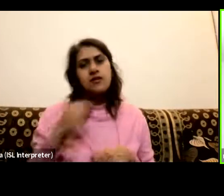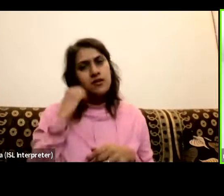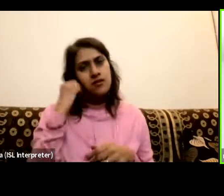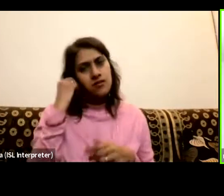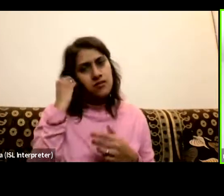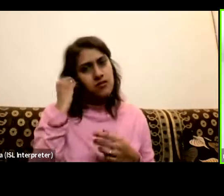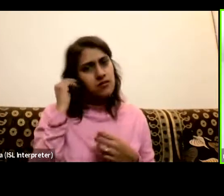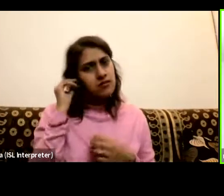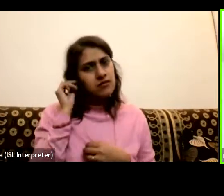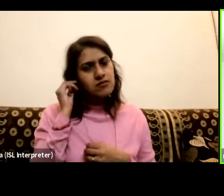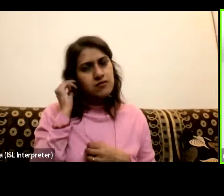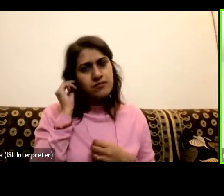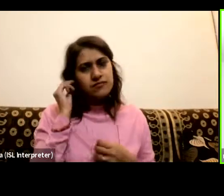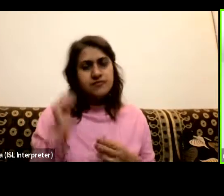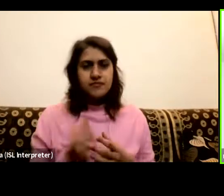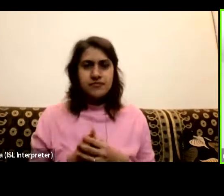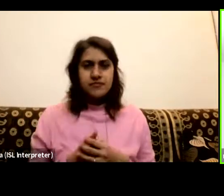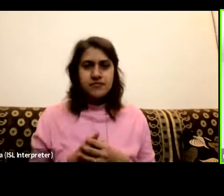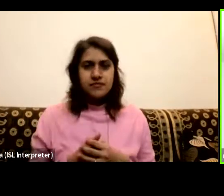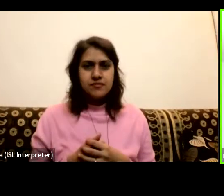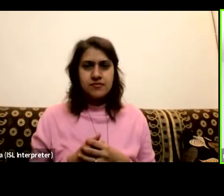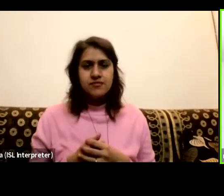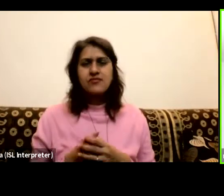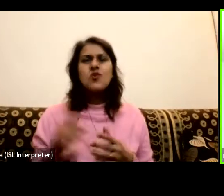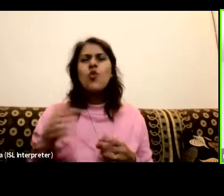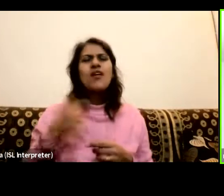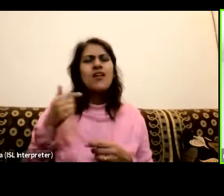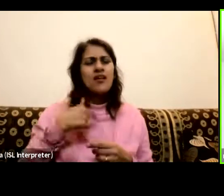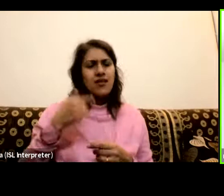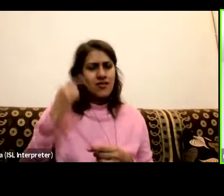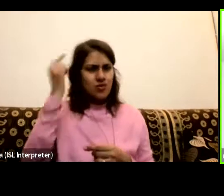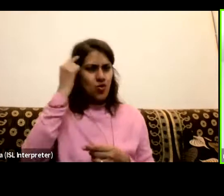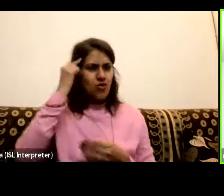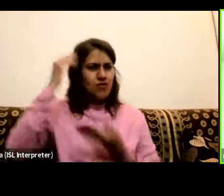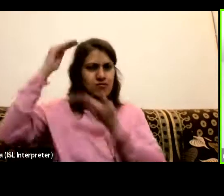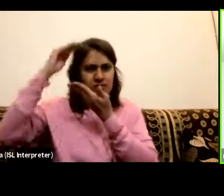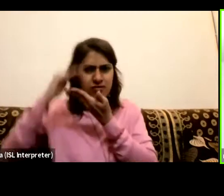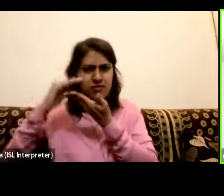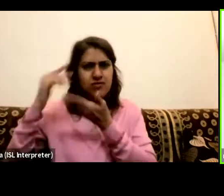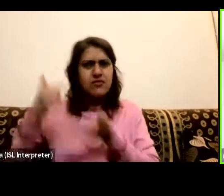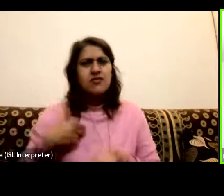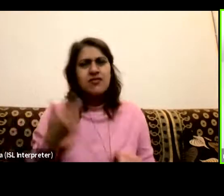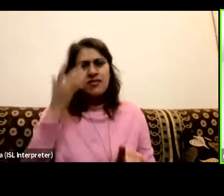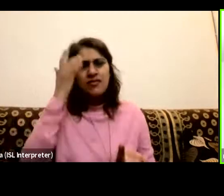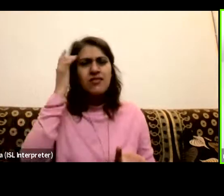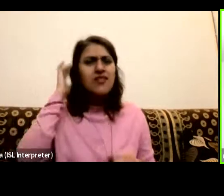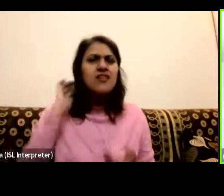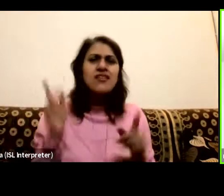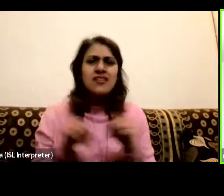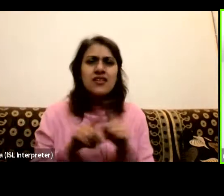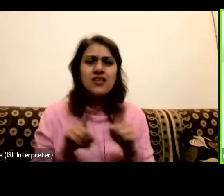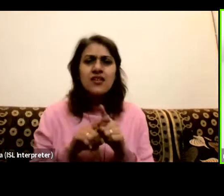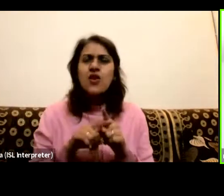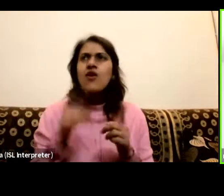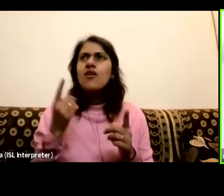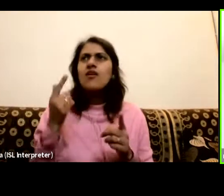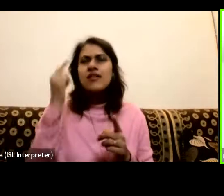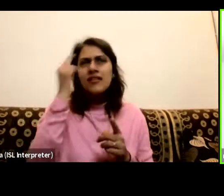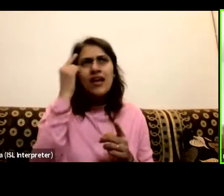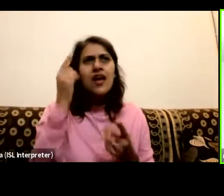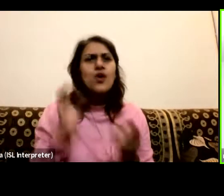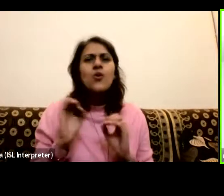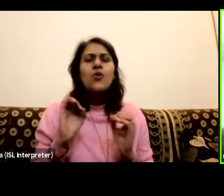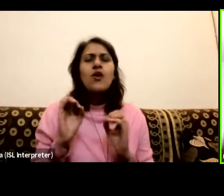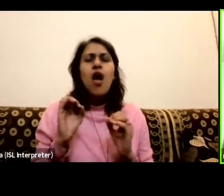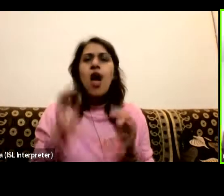that we ourselves have thought very little of girls and women with disabilities. In